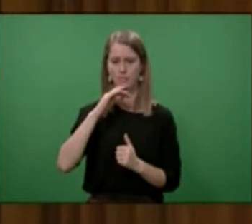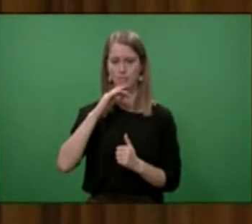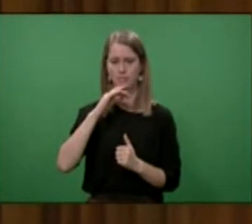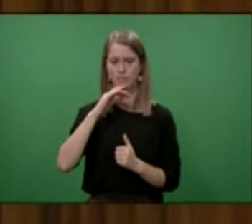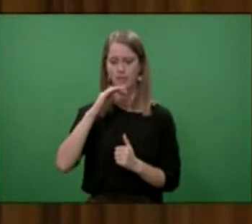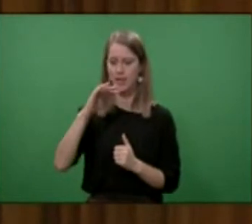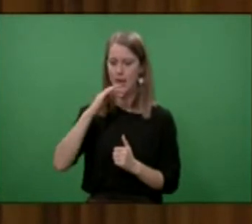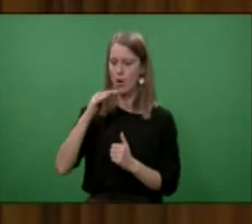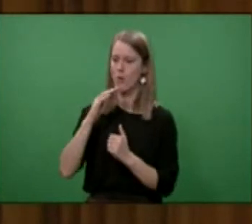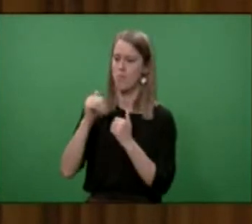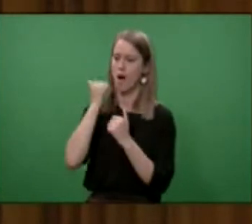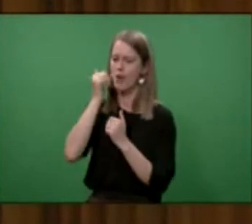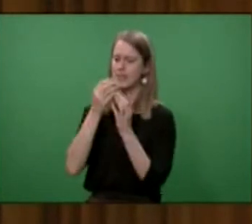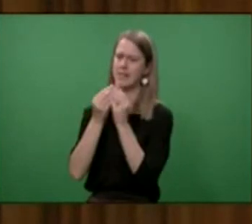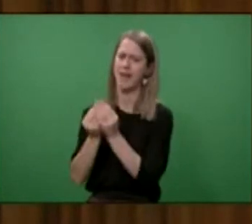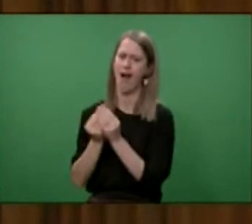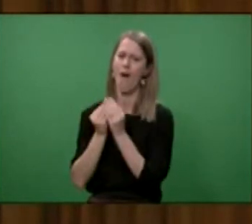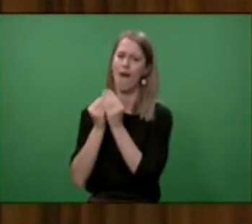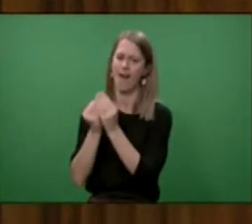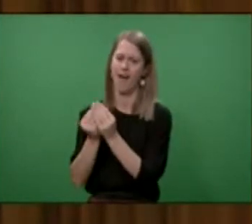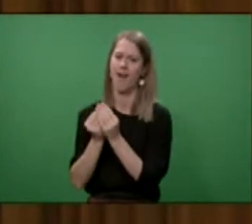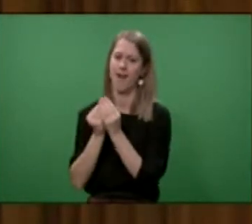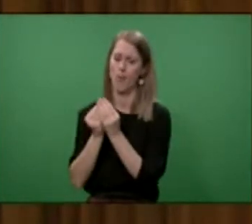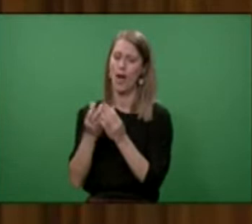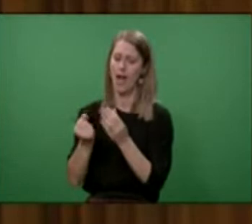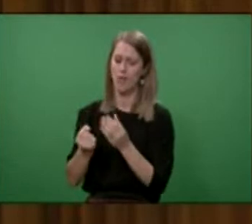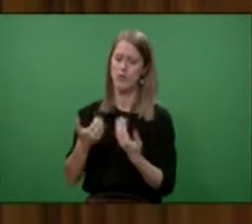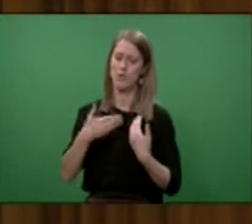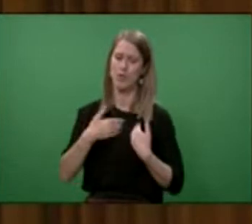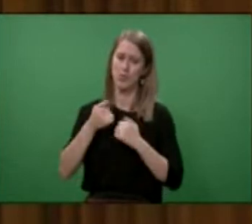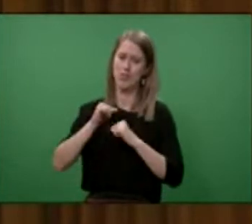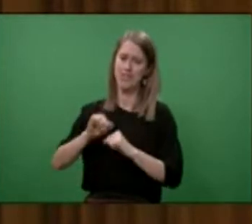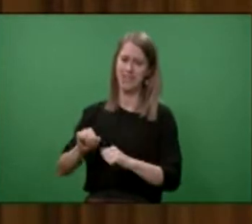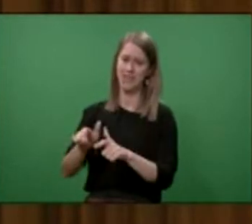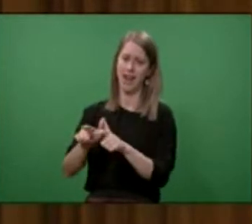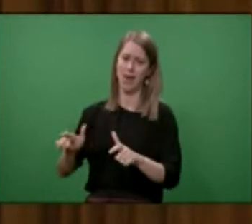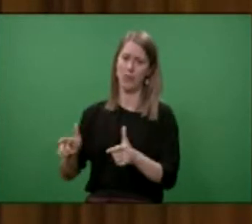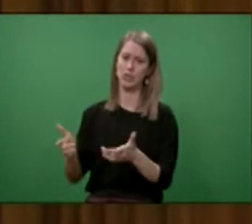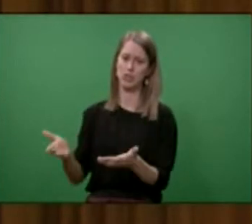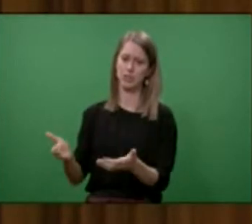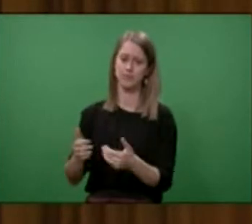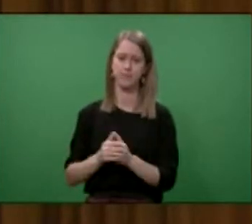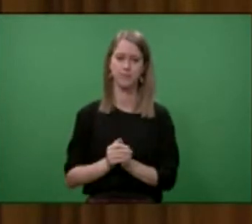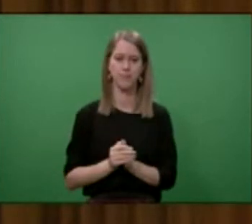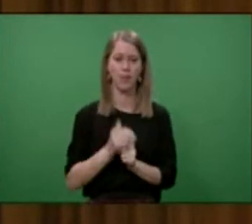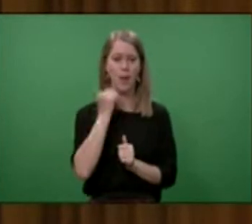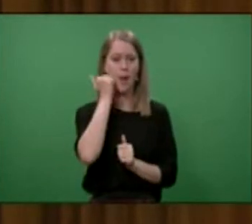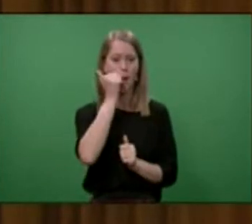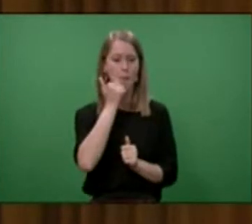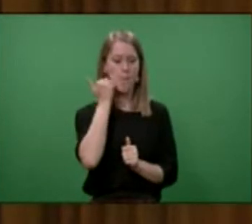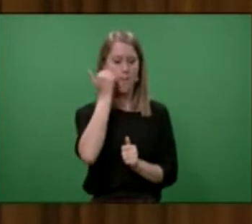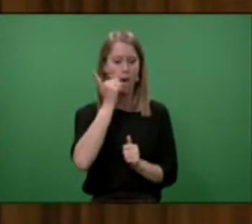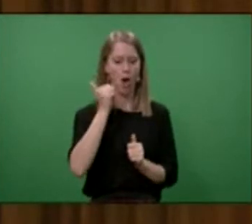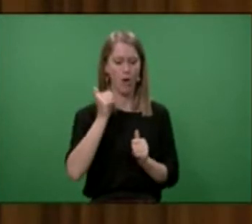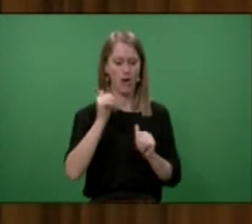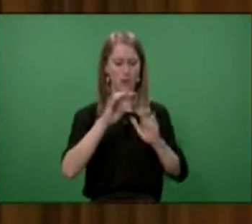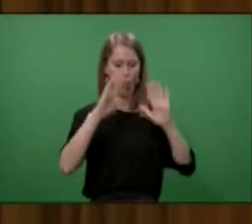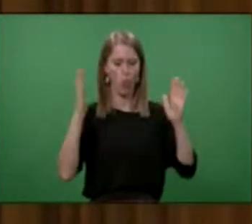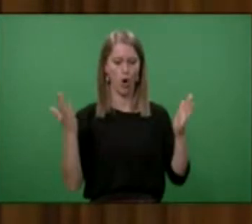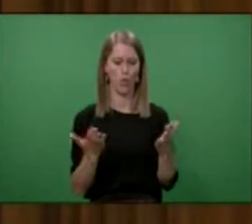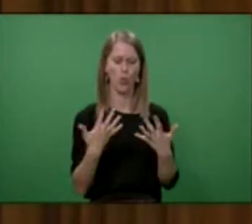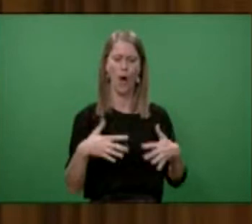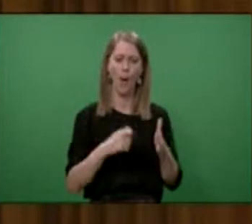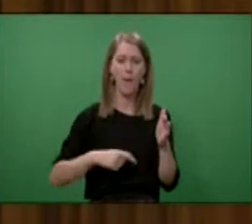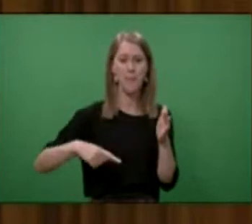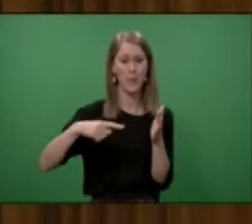taonga and the responsibility it has to protect it. Te ao Māori plays a large part not